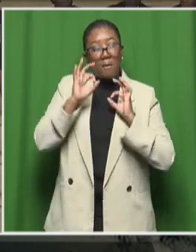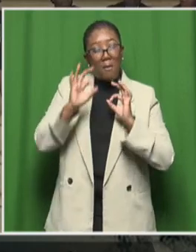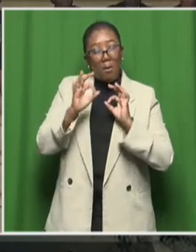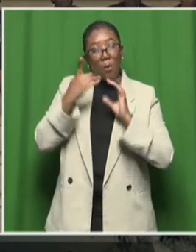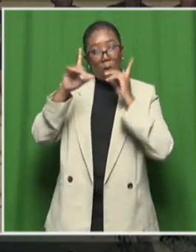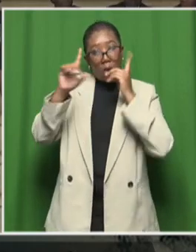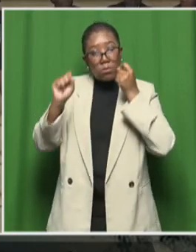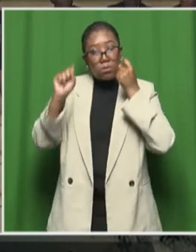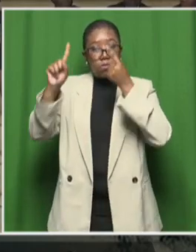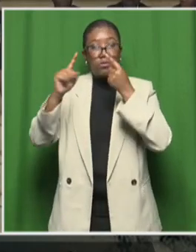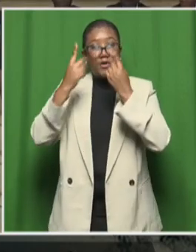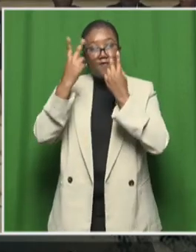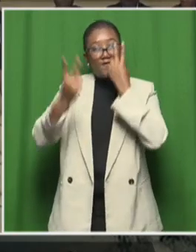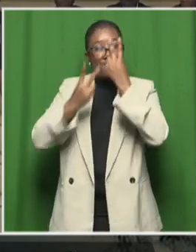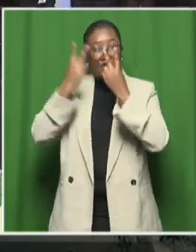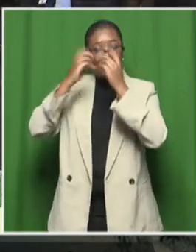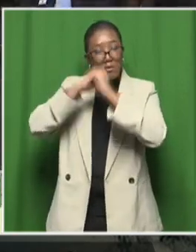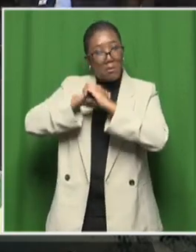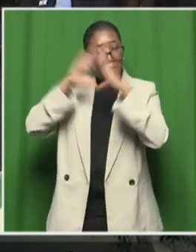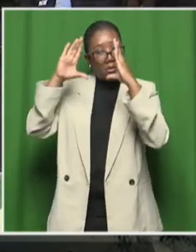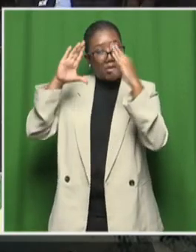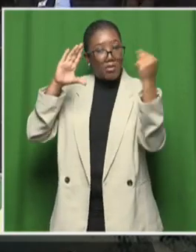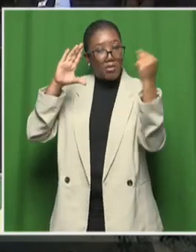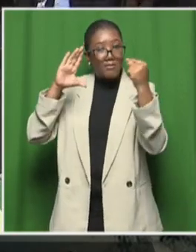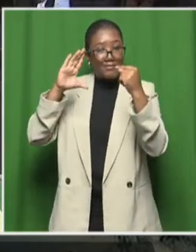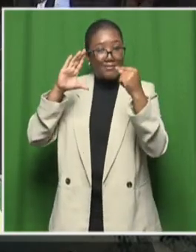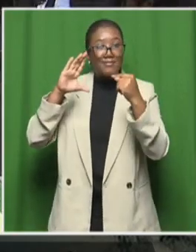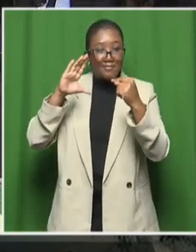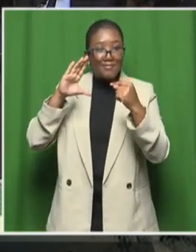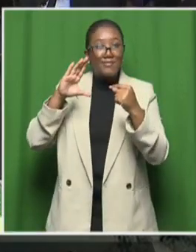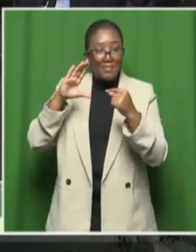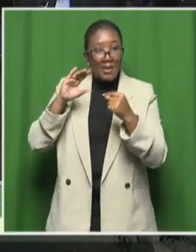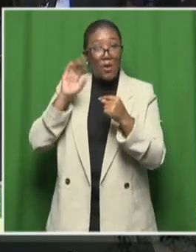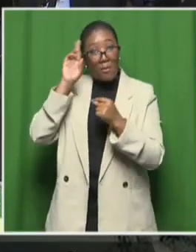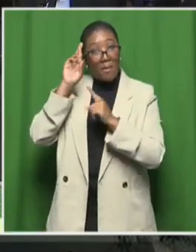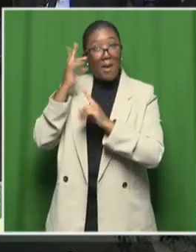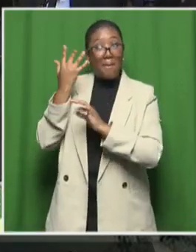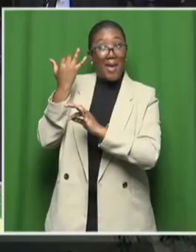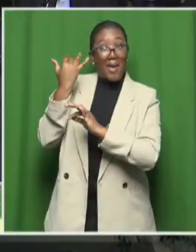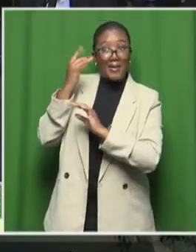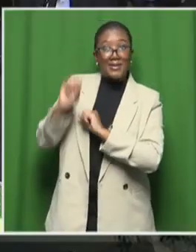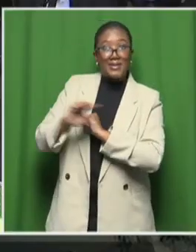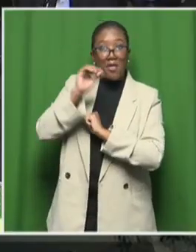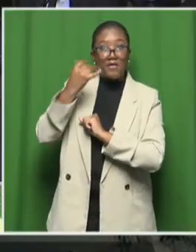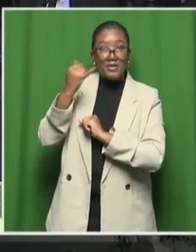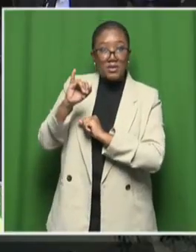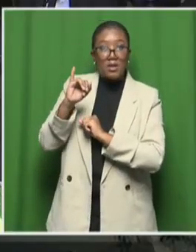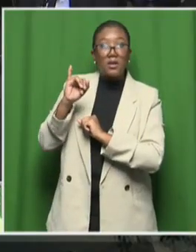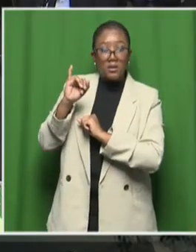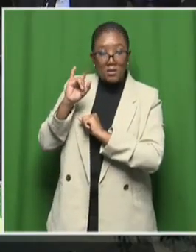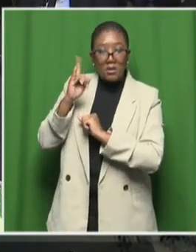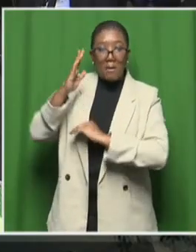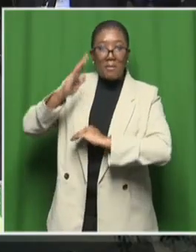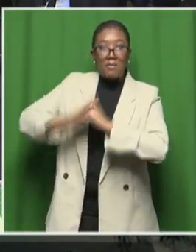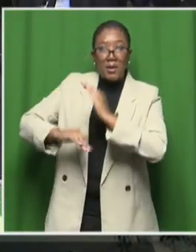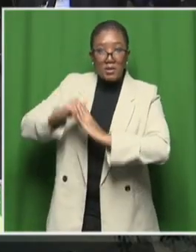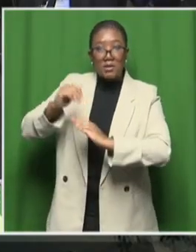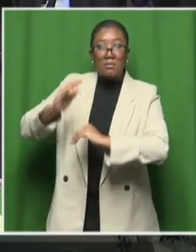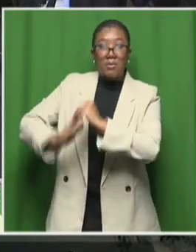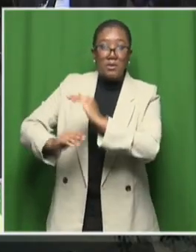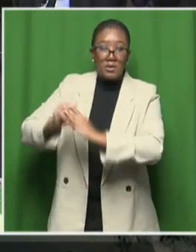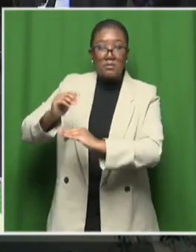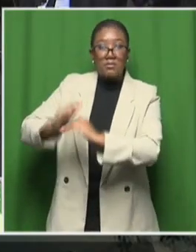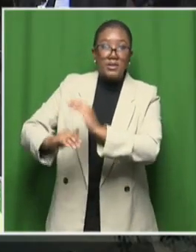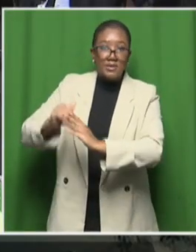I mean, the country was, in inverted commas, still at formative stage in terms of its development. And then you could